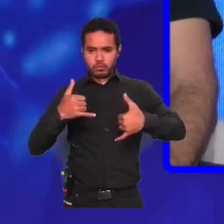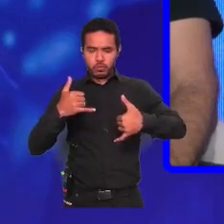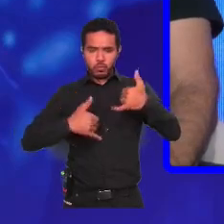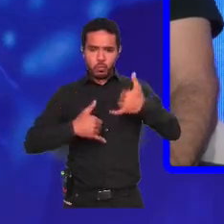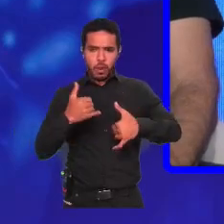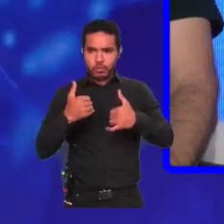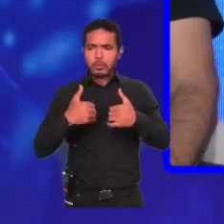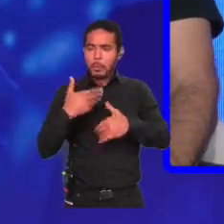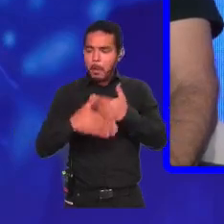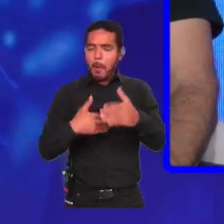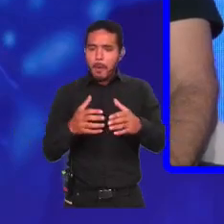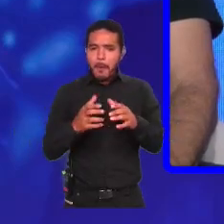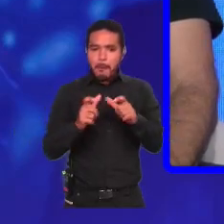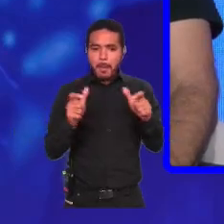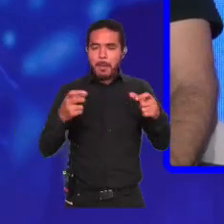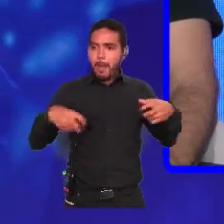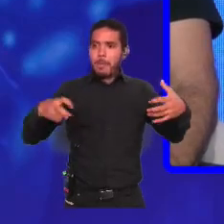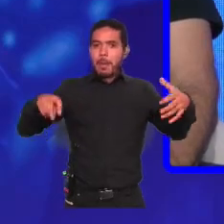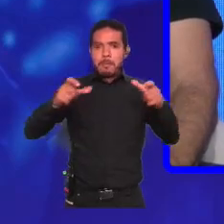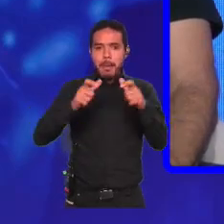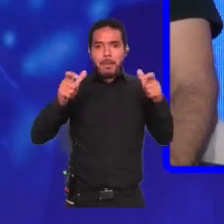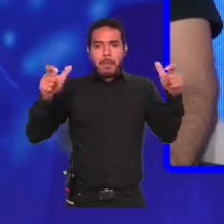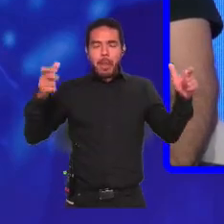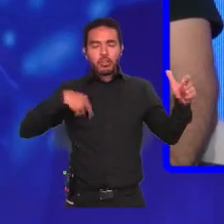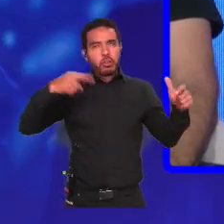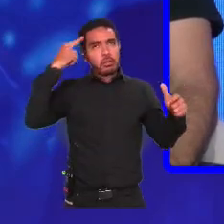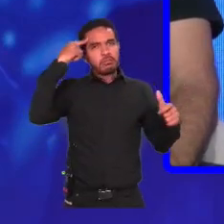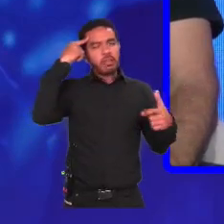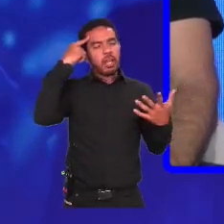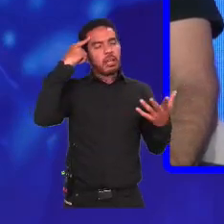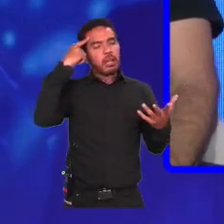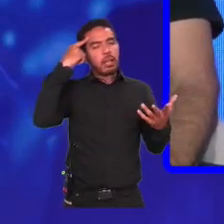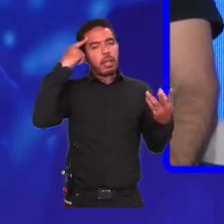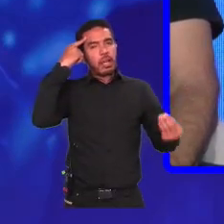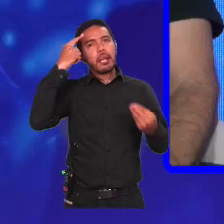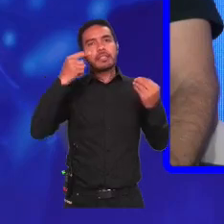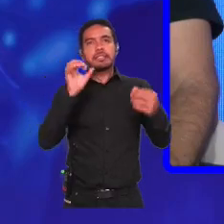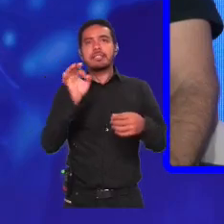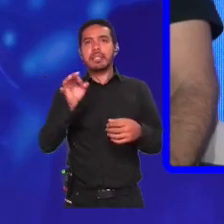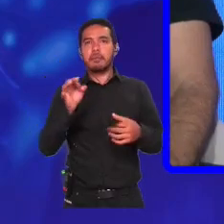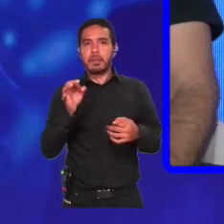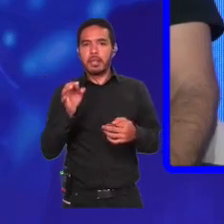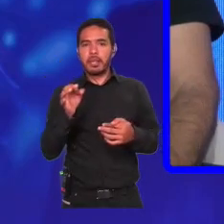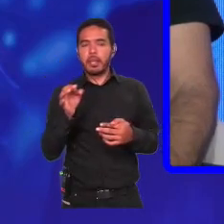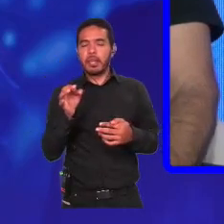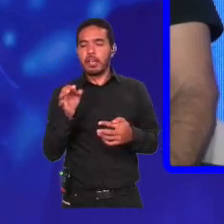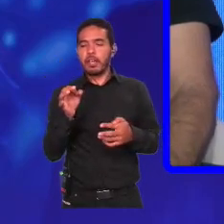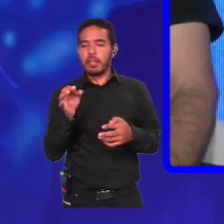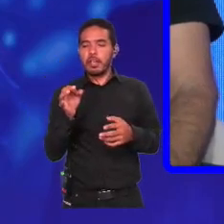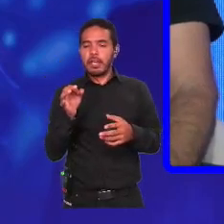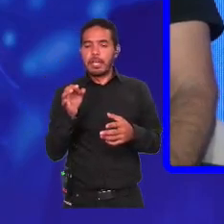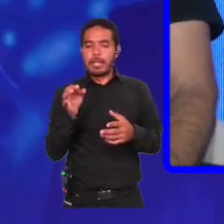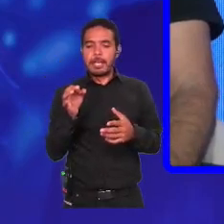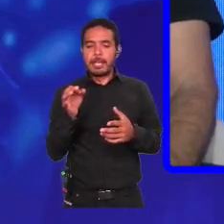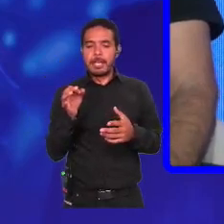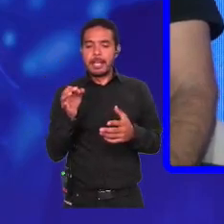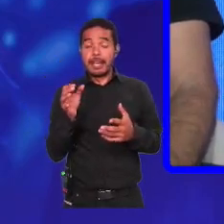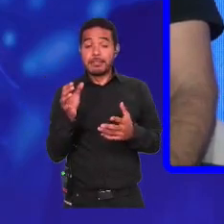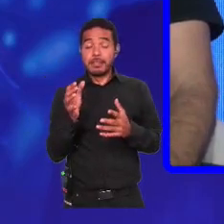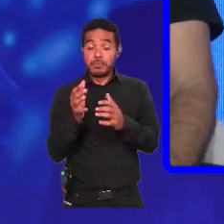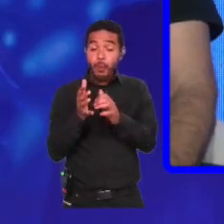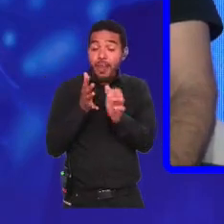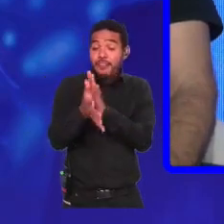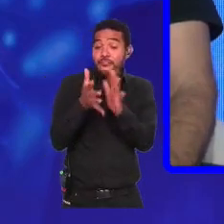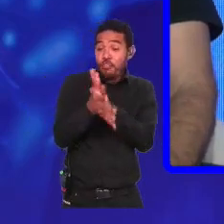So we always had to be thinking in the mindset of like, and not only getting a lot and all the information we get from the experiences of